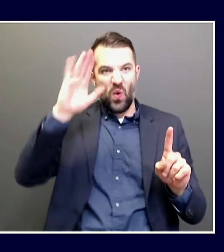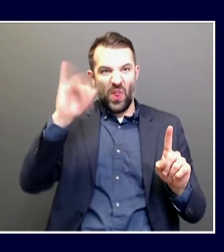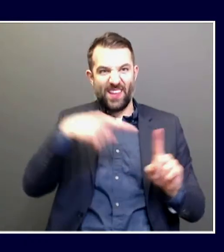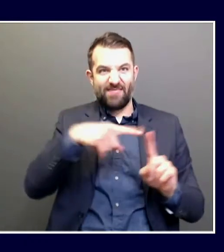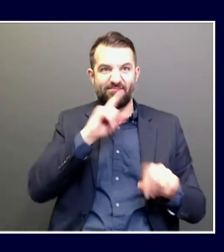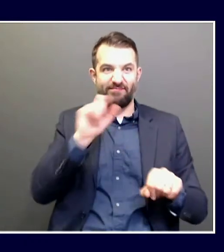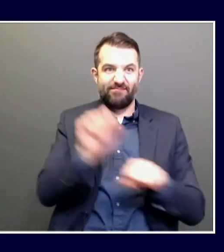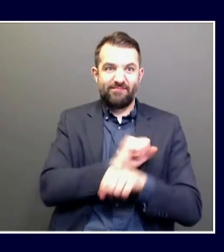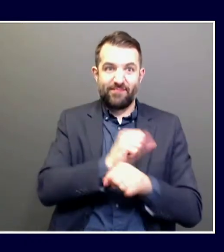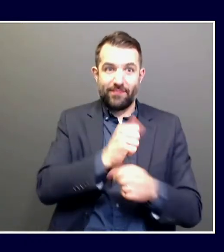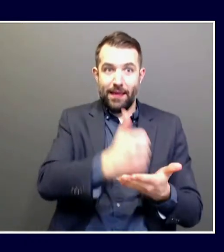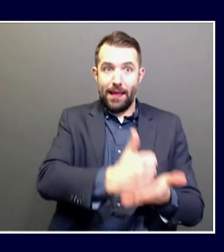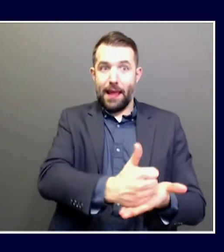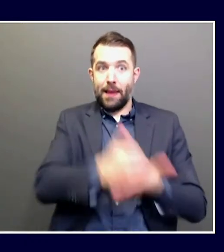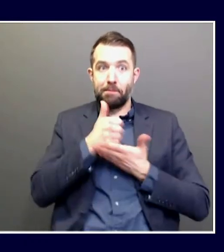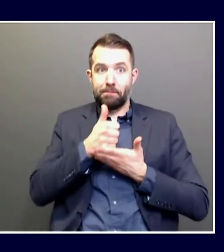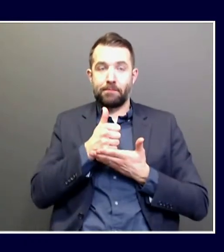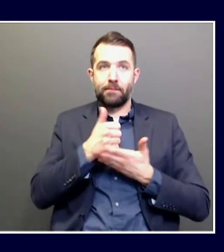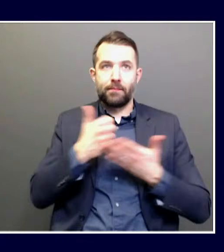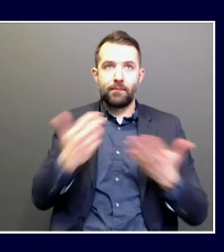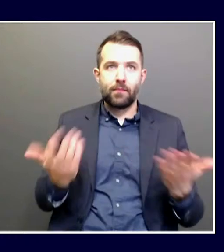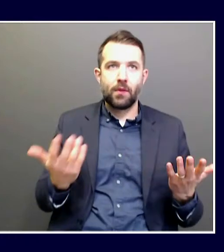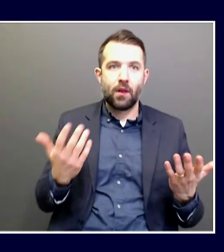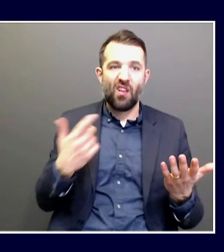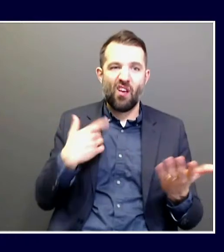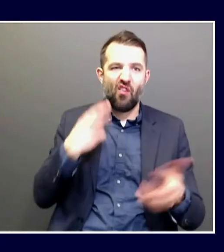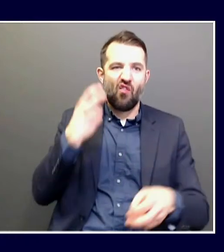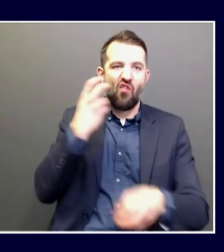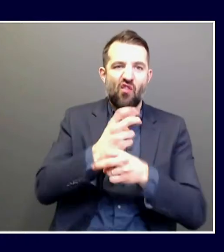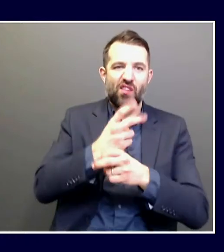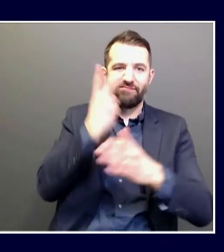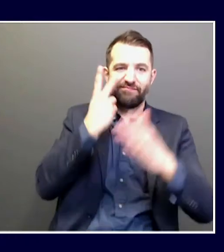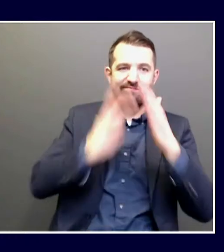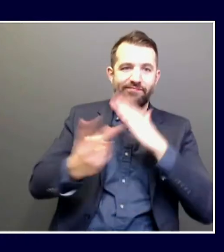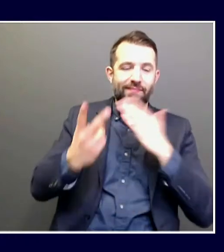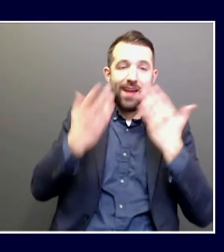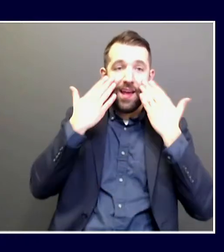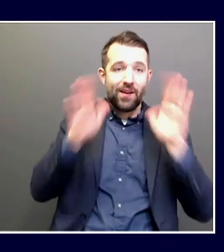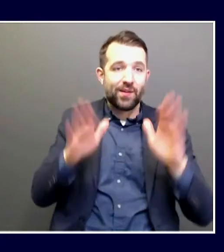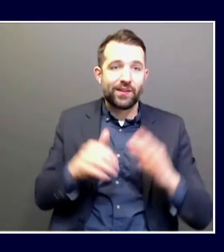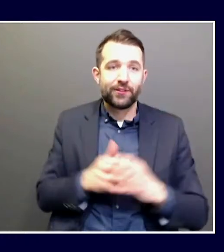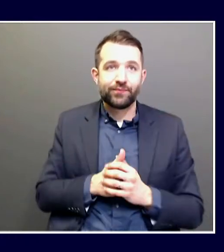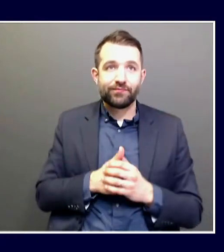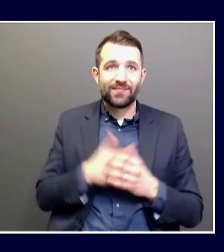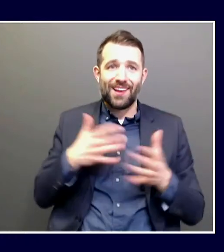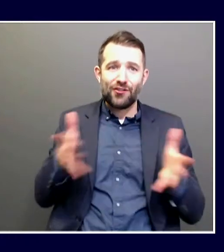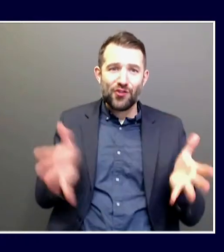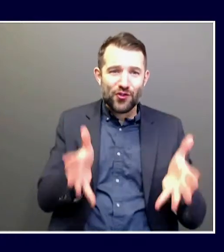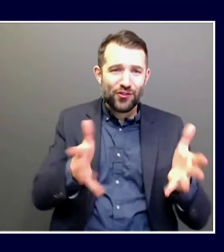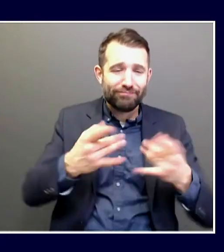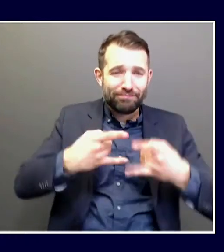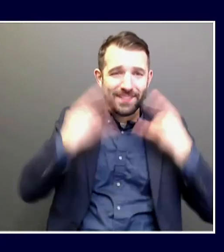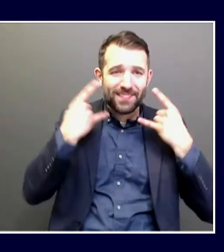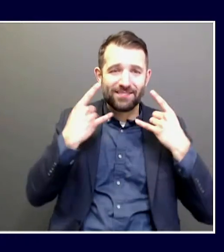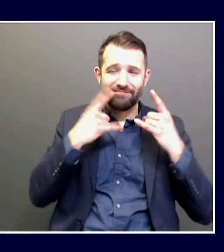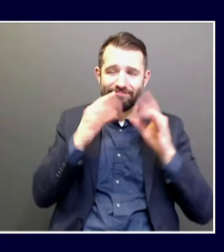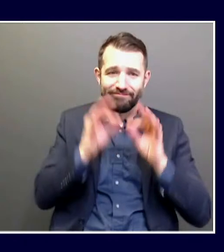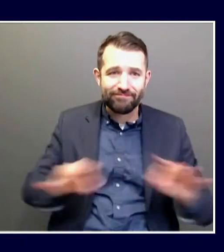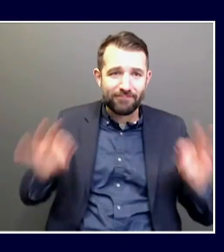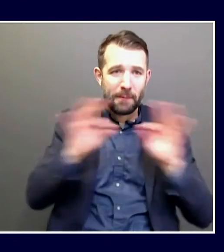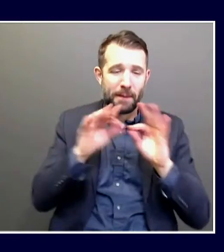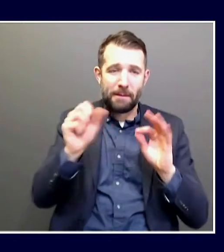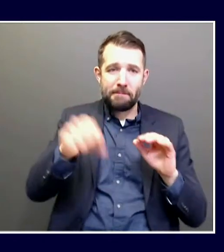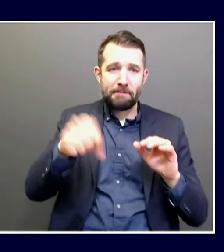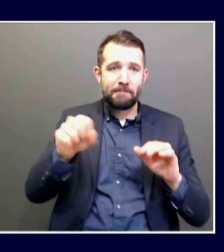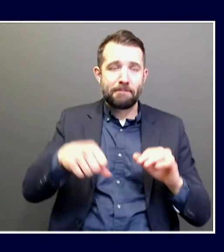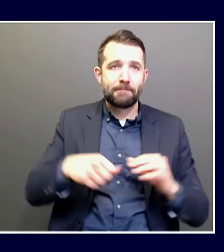Hard to say. I mean, we encourage that for sure. Masking remains a useful part of the pandemic. But Commissioner, I'll turn this one over to you.